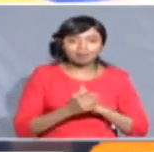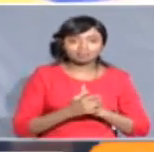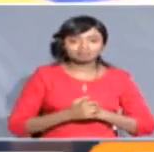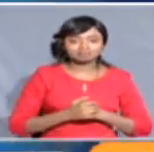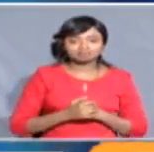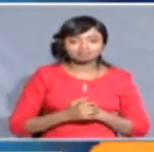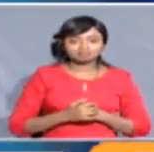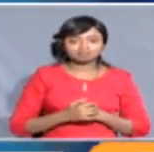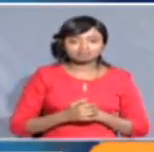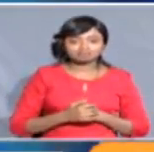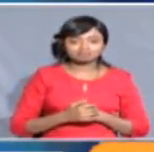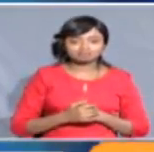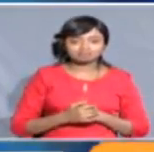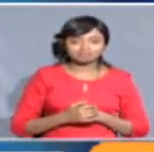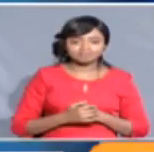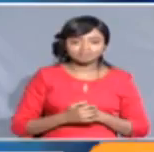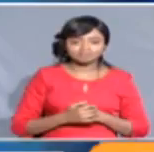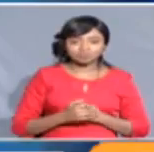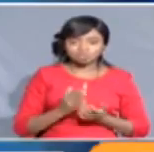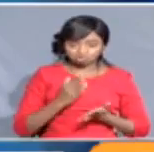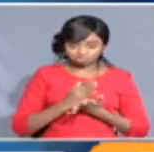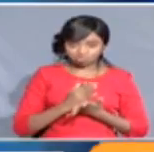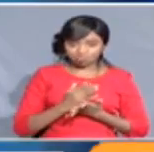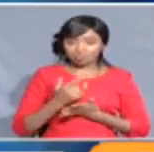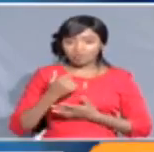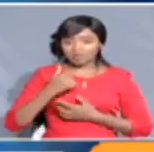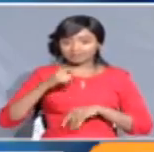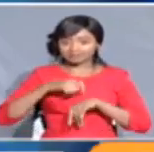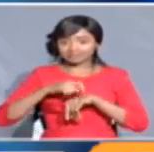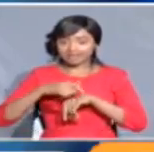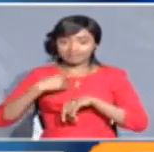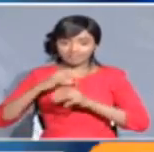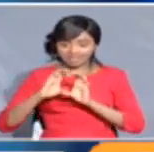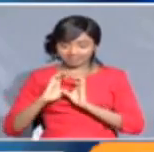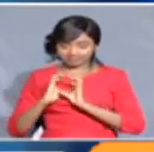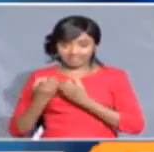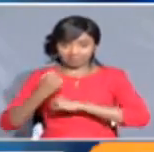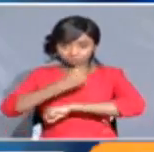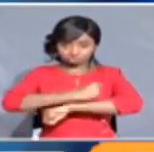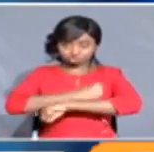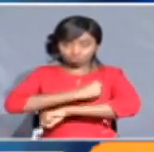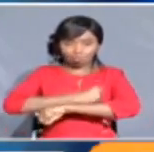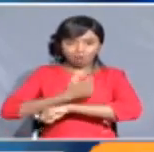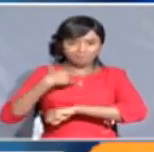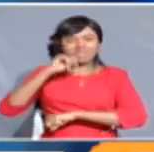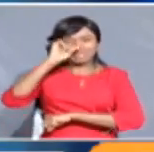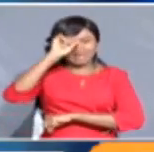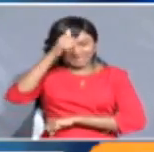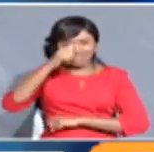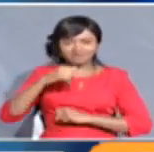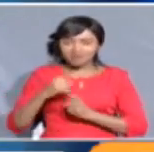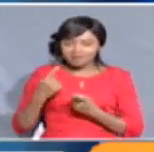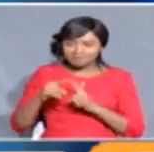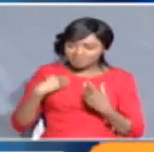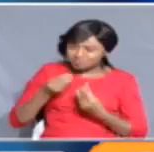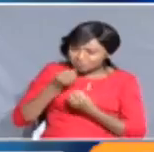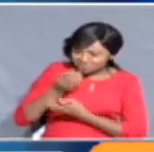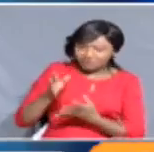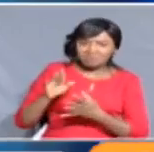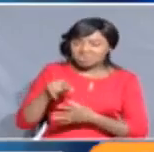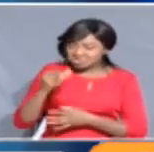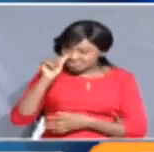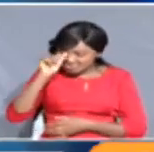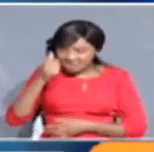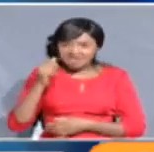and lawyer. I was one of the brighter students in my law class. So everybody was telling me, oh, as a bright student, you can go to